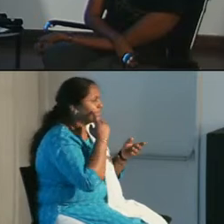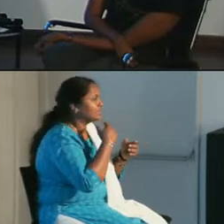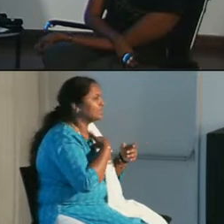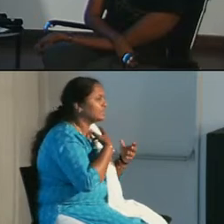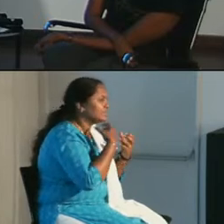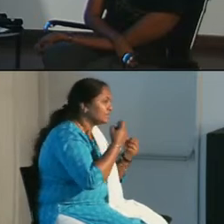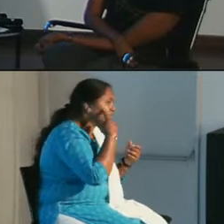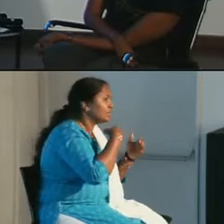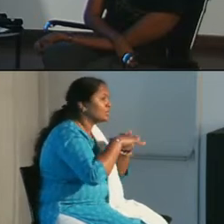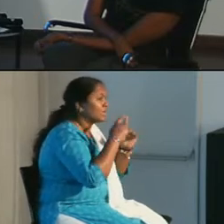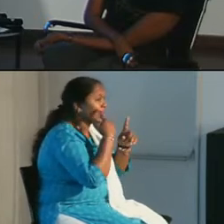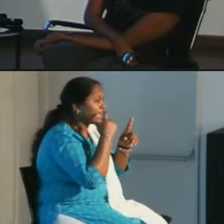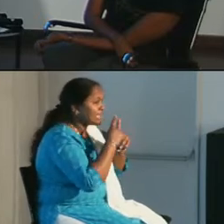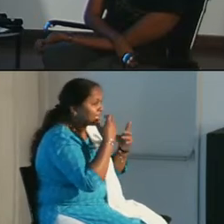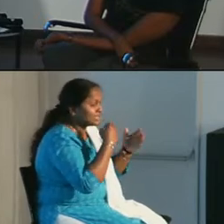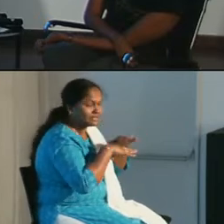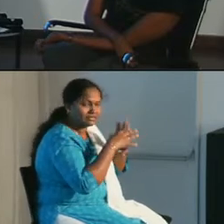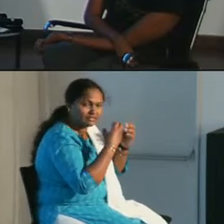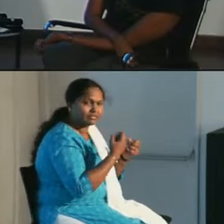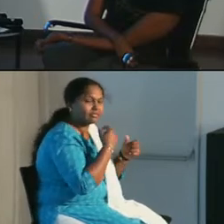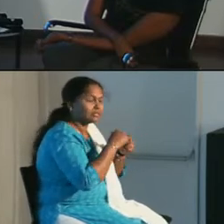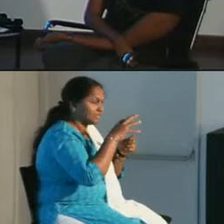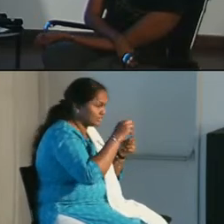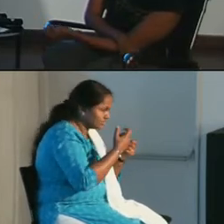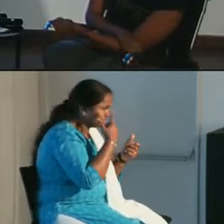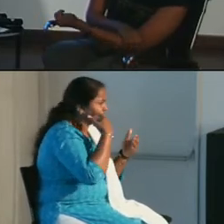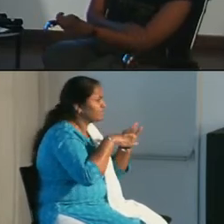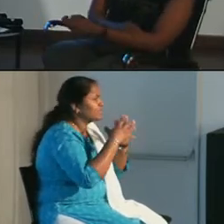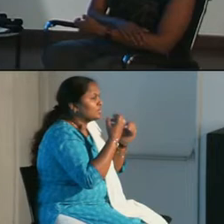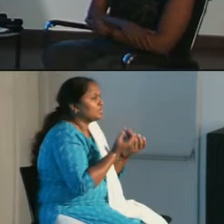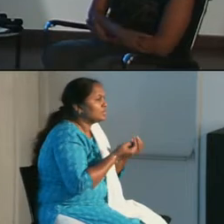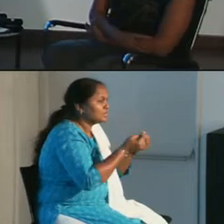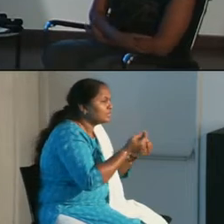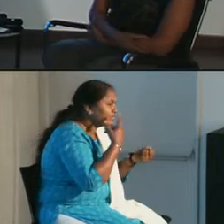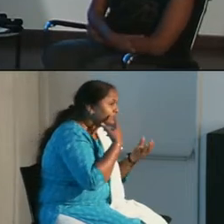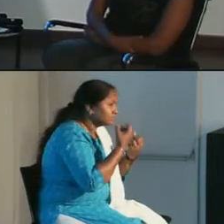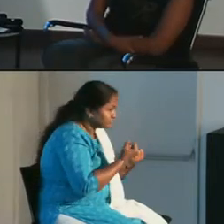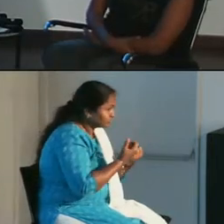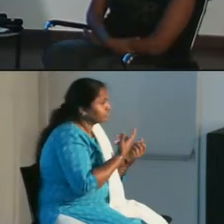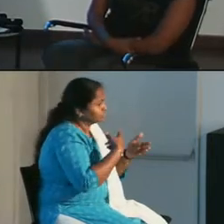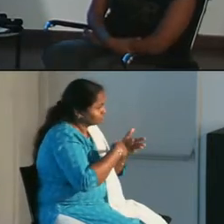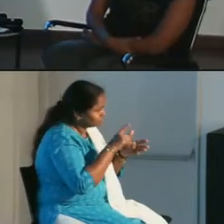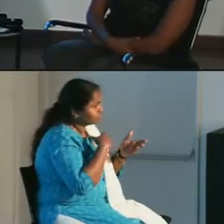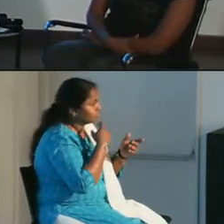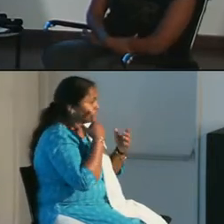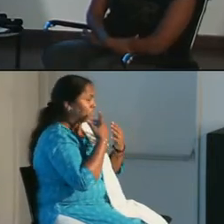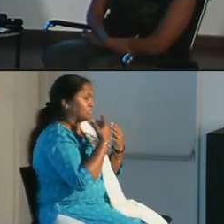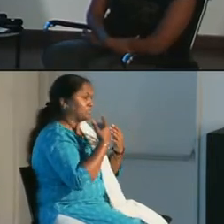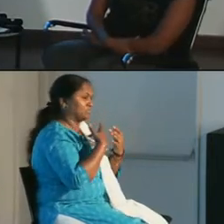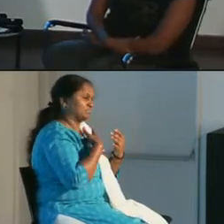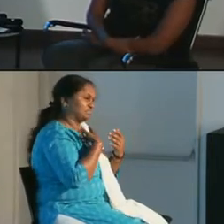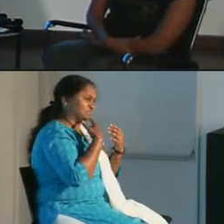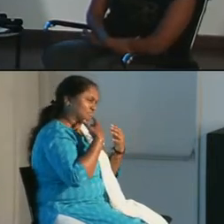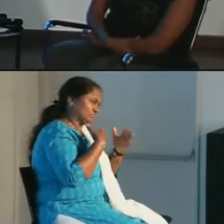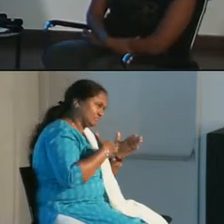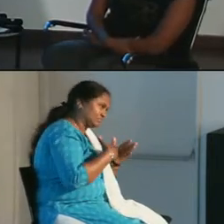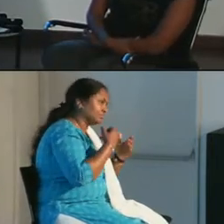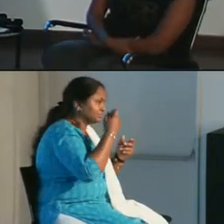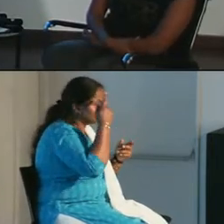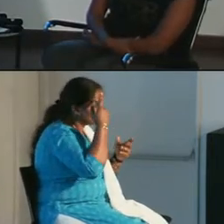own identity as non-Dalit, as privileged, as non-Muslim, right? And I bear that knowledge